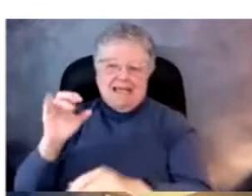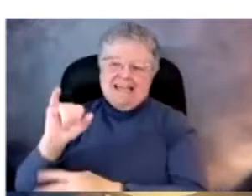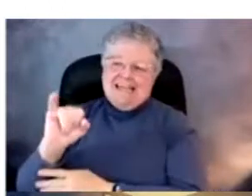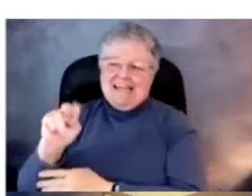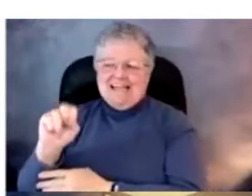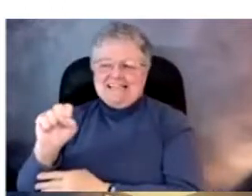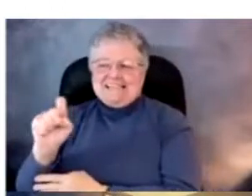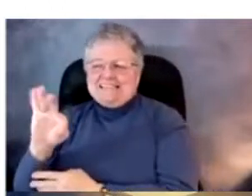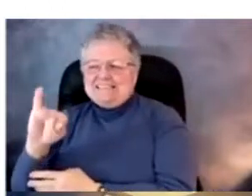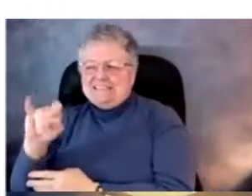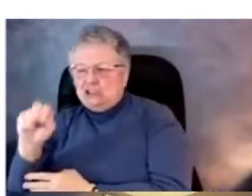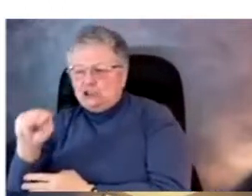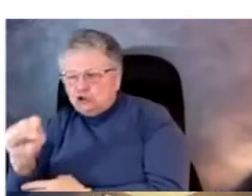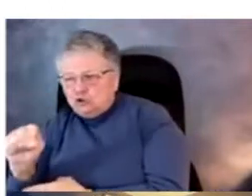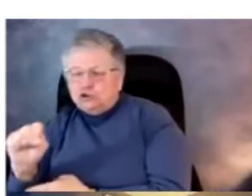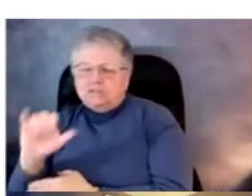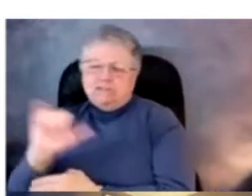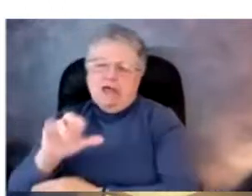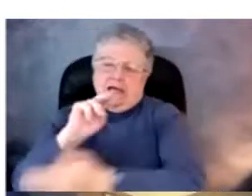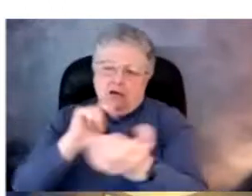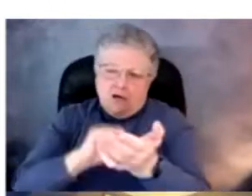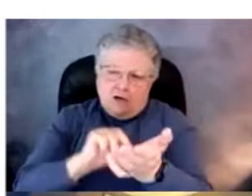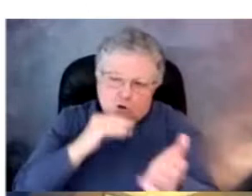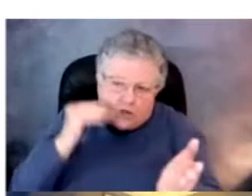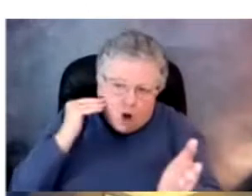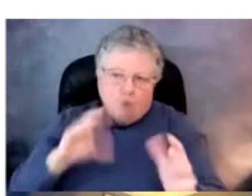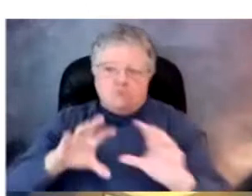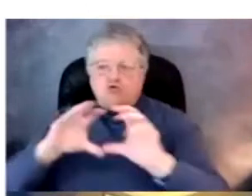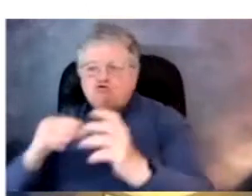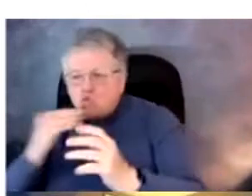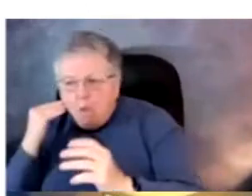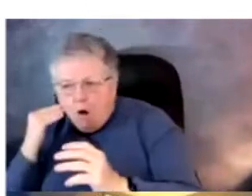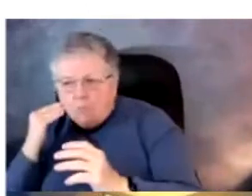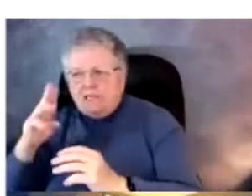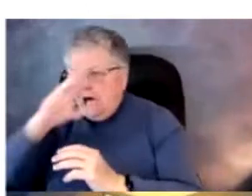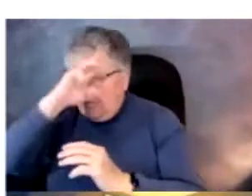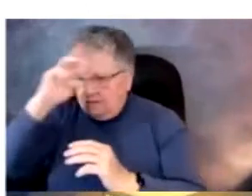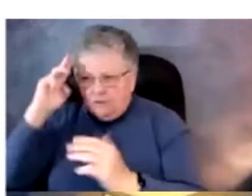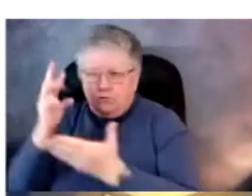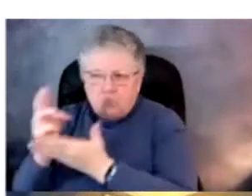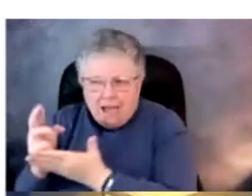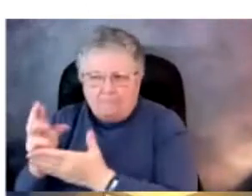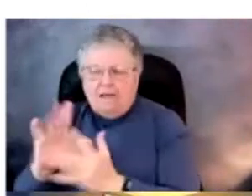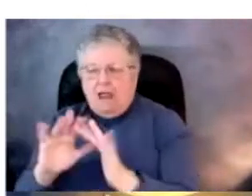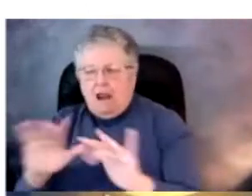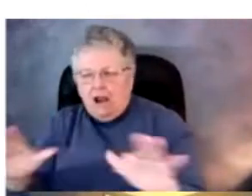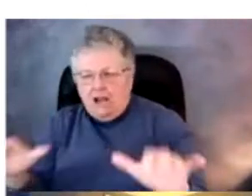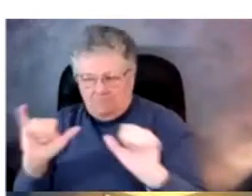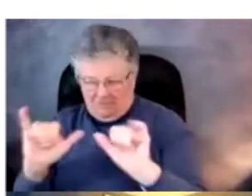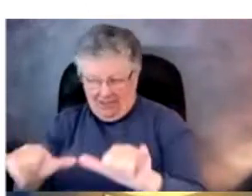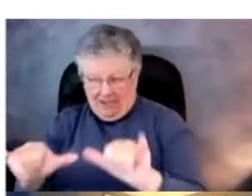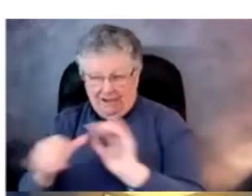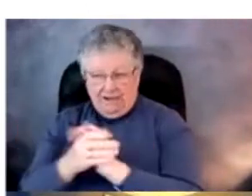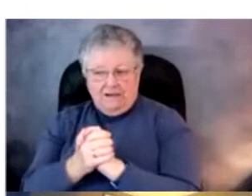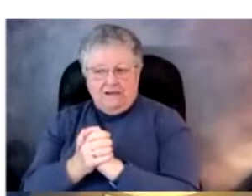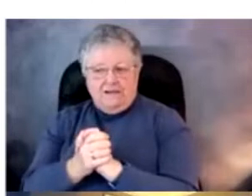prisons, other hospitals, group homes, etc. And really our national inability early on